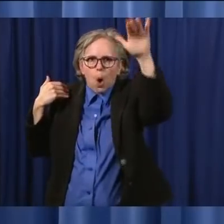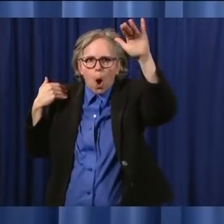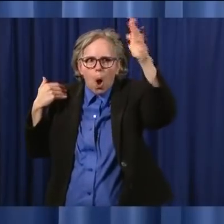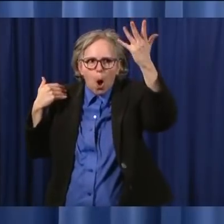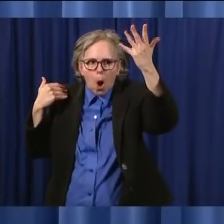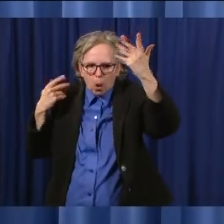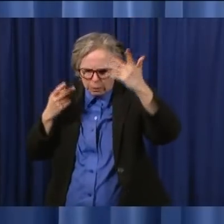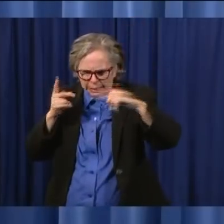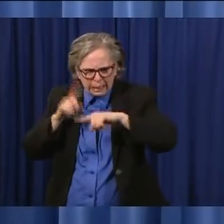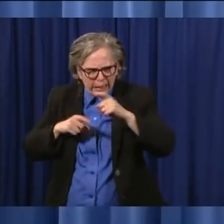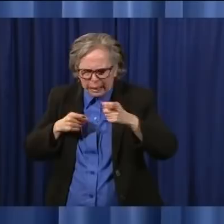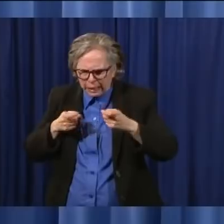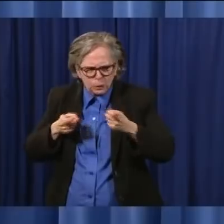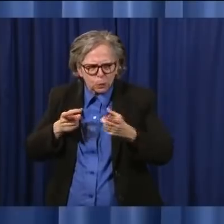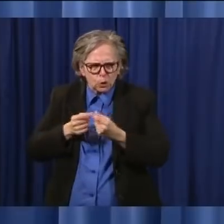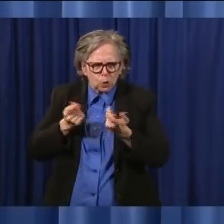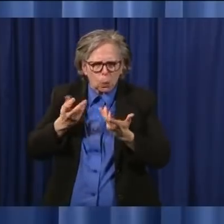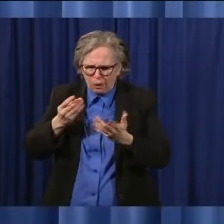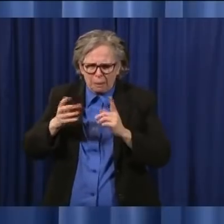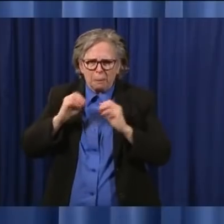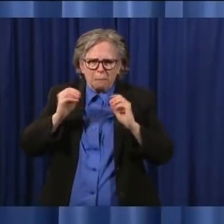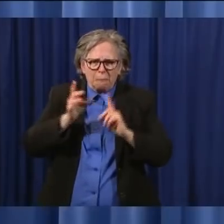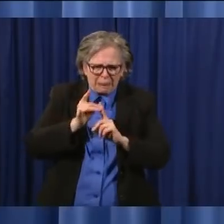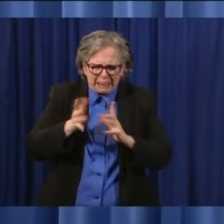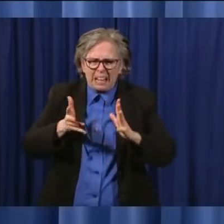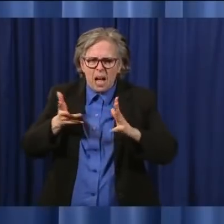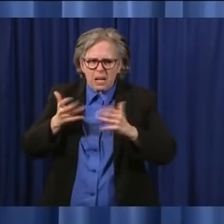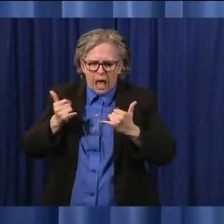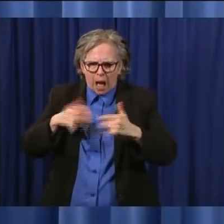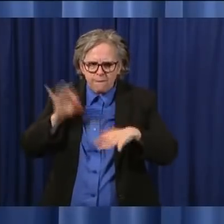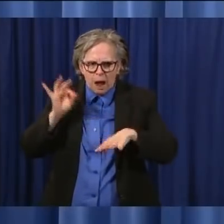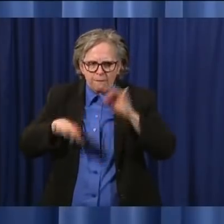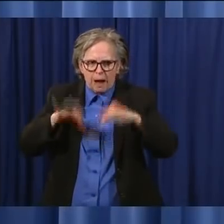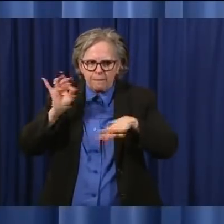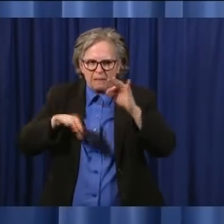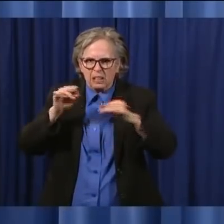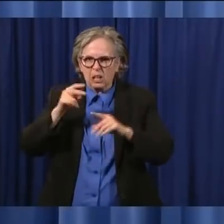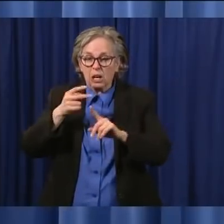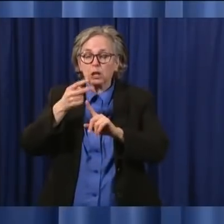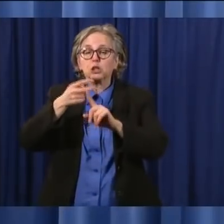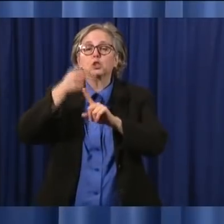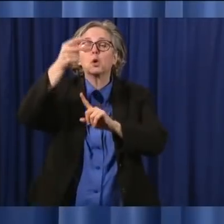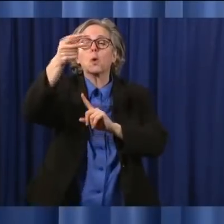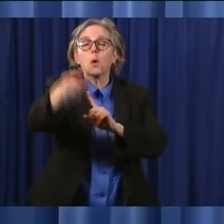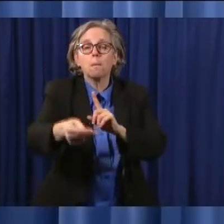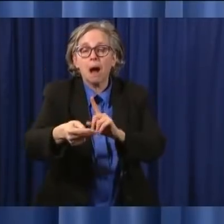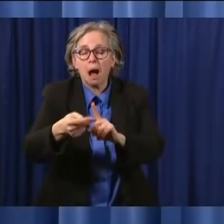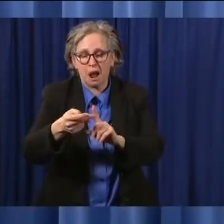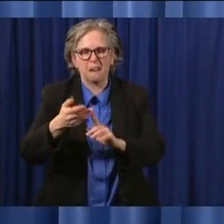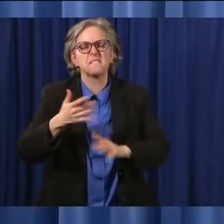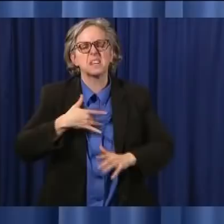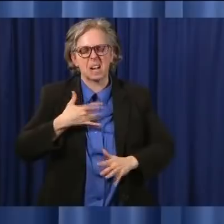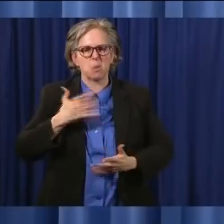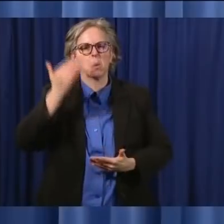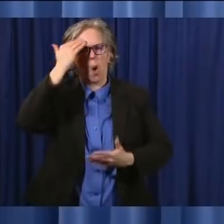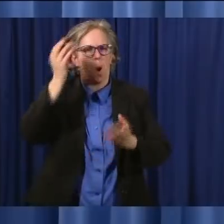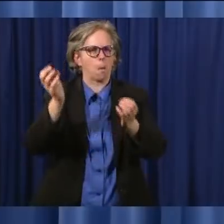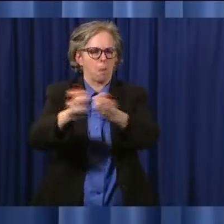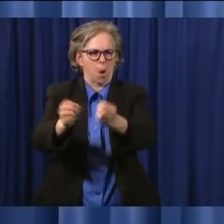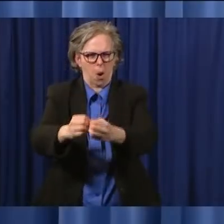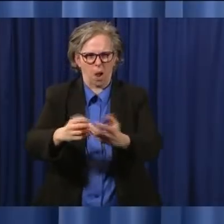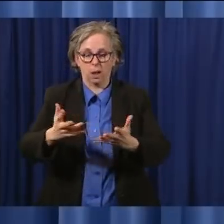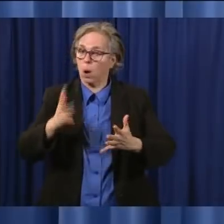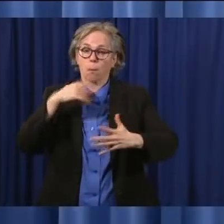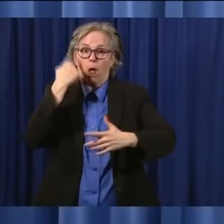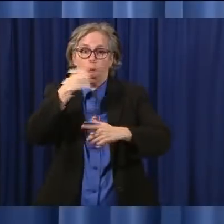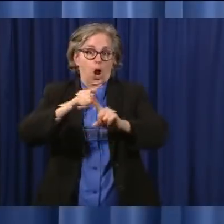virus. Imagine 2 months from now. And, you know, that's a long, long time, and we're just going to have to see how this thing plays out, frankly. We